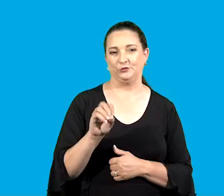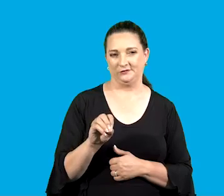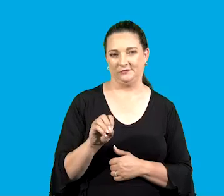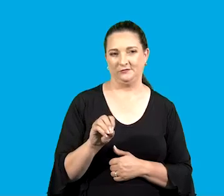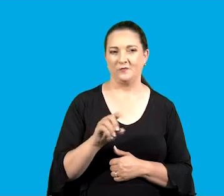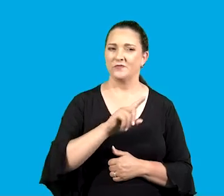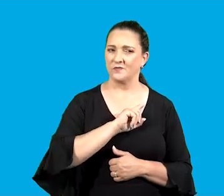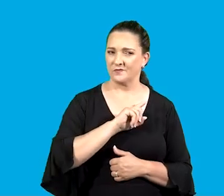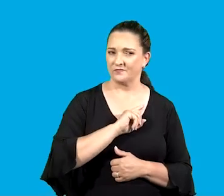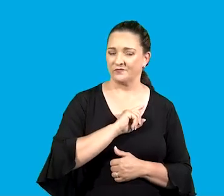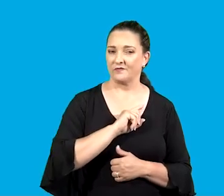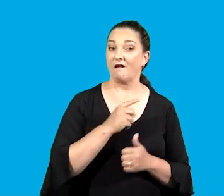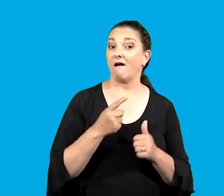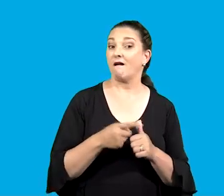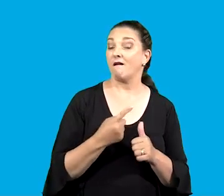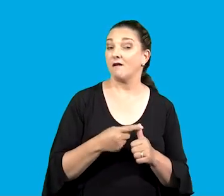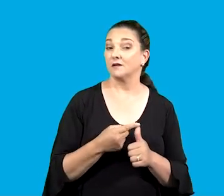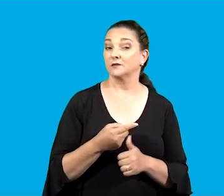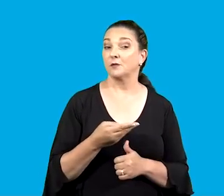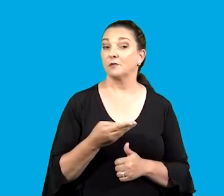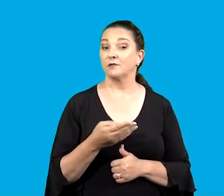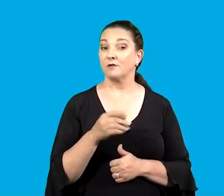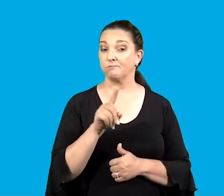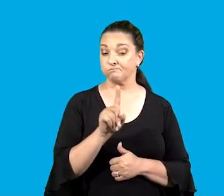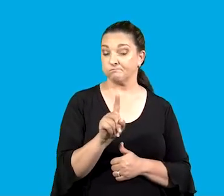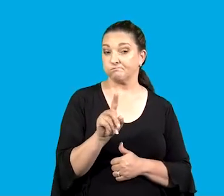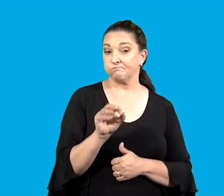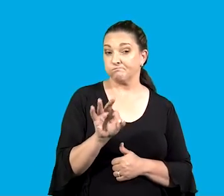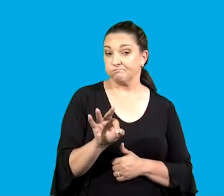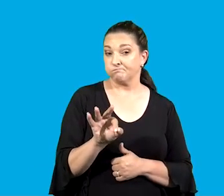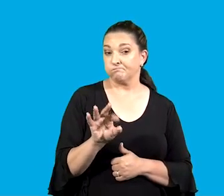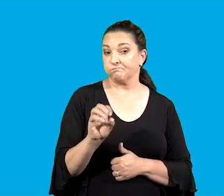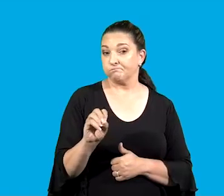13,020. So I'll come here. My answer to that is